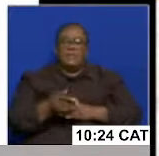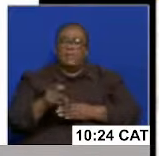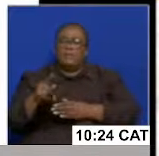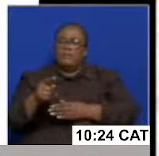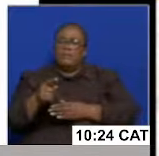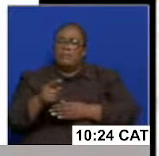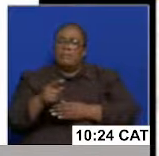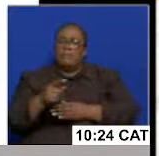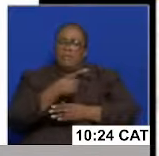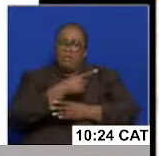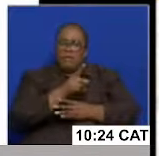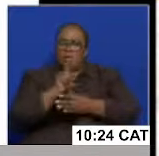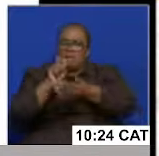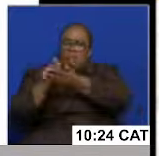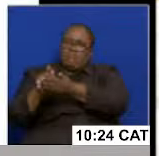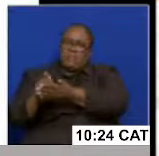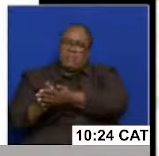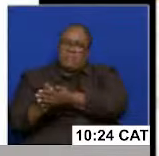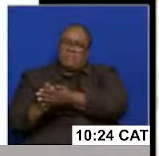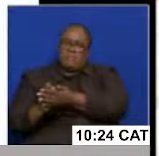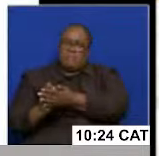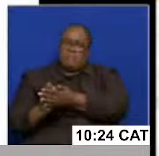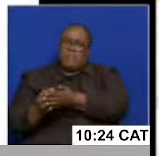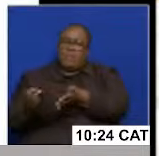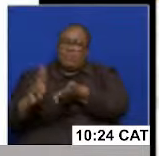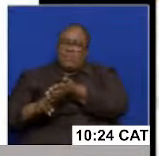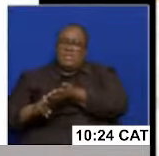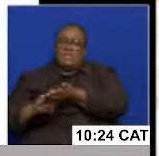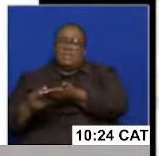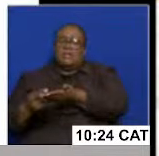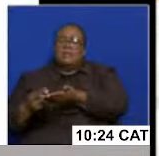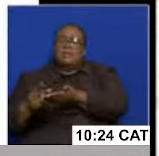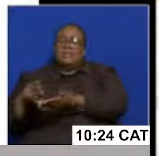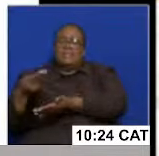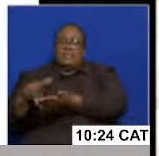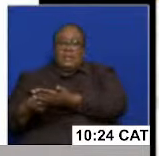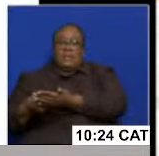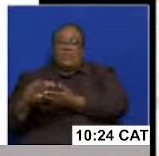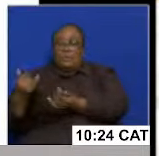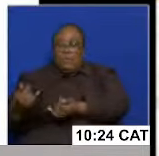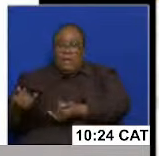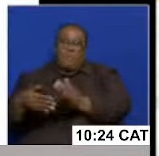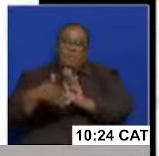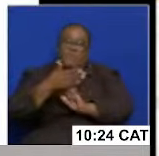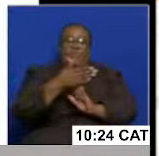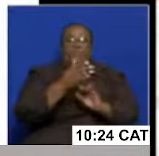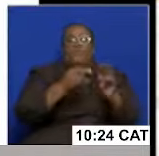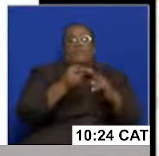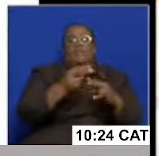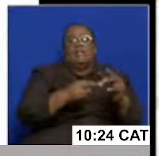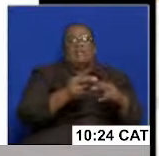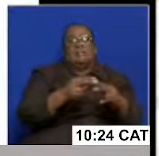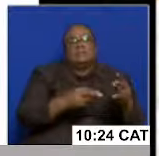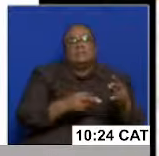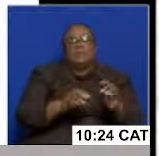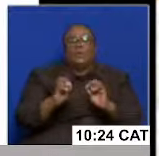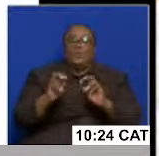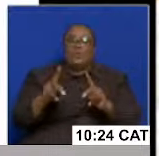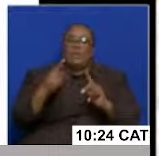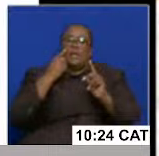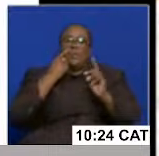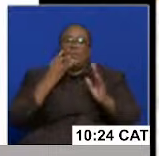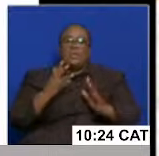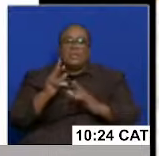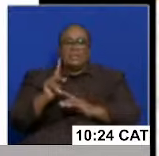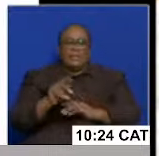After they made that entry, they are now proceeding to the flat. Thank you, Witness K. Still on